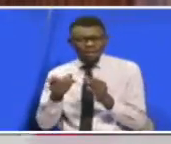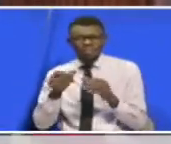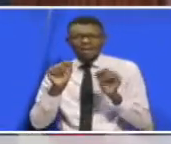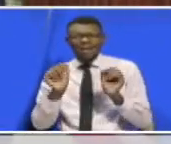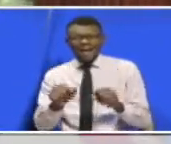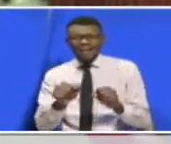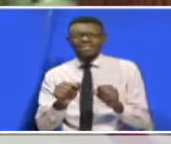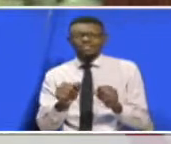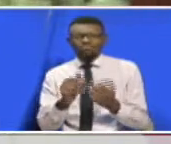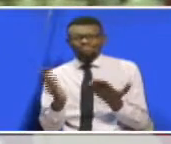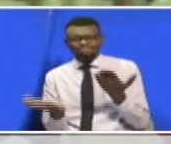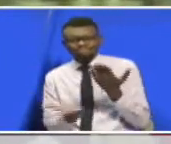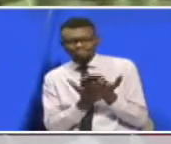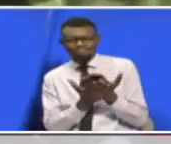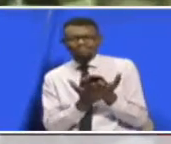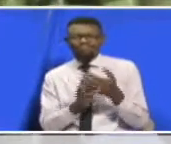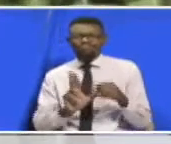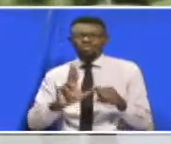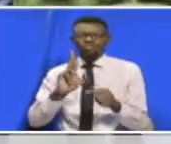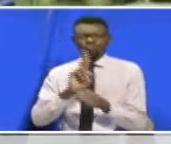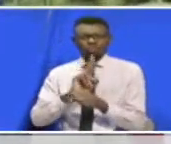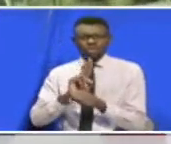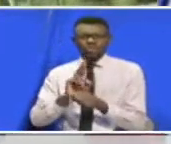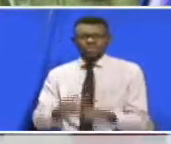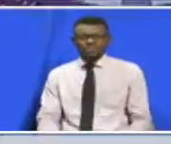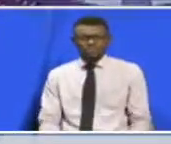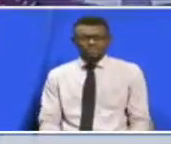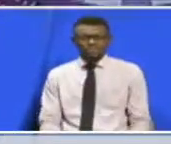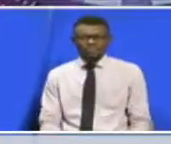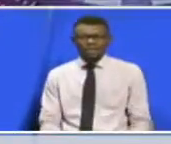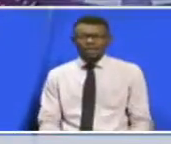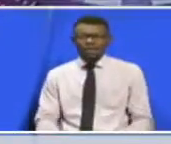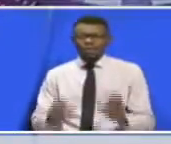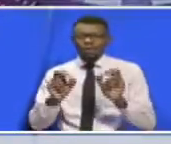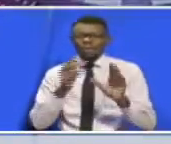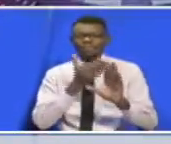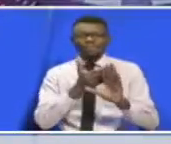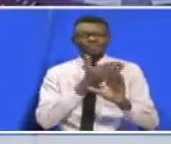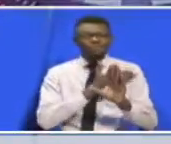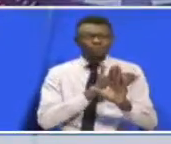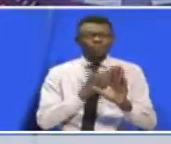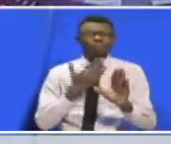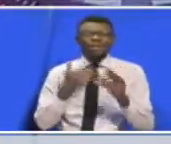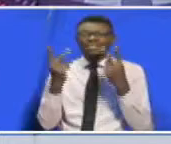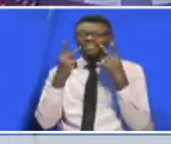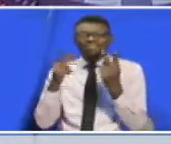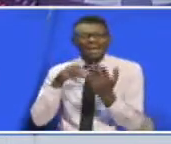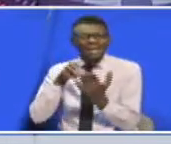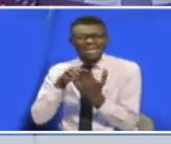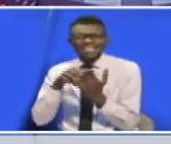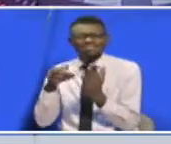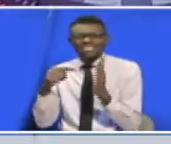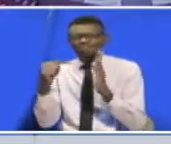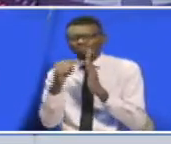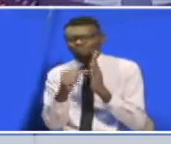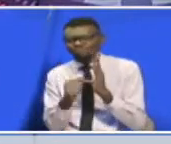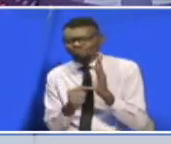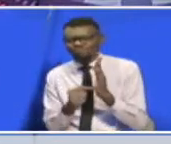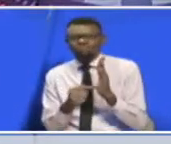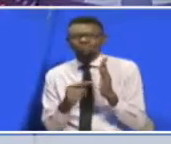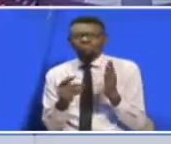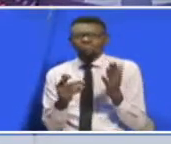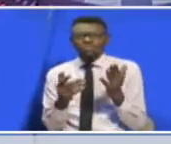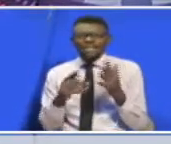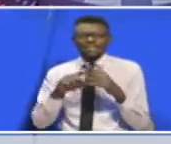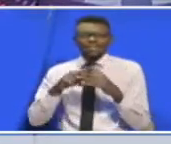substance of a review or not. Before we go to that, JR, let's talk about the substance of the case, where it began and where